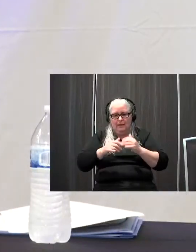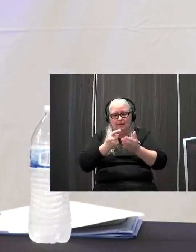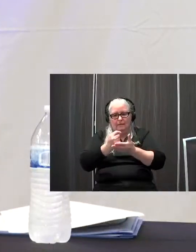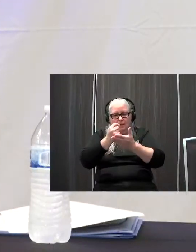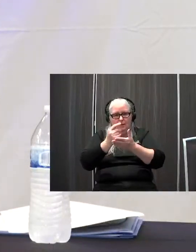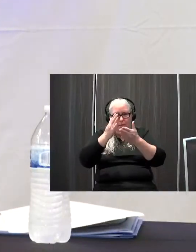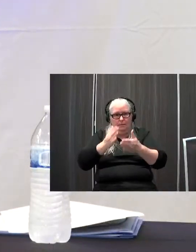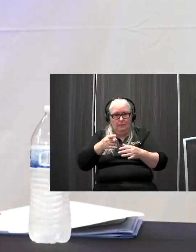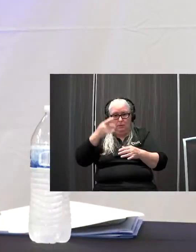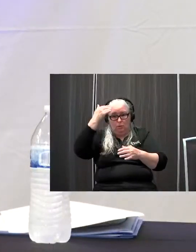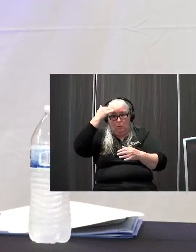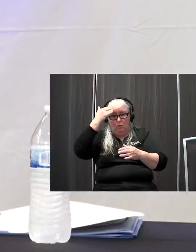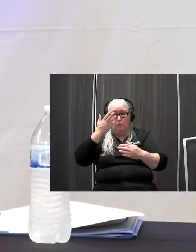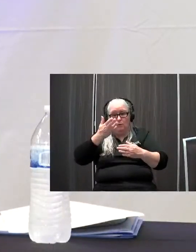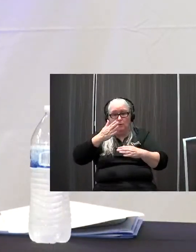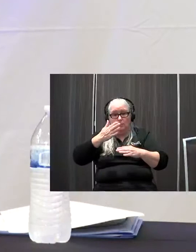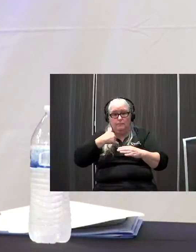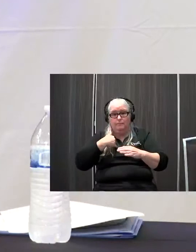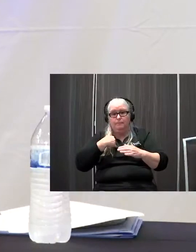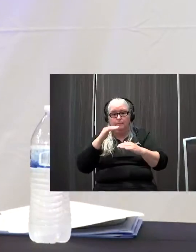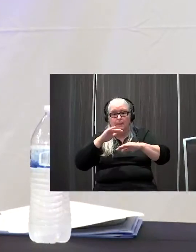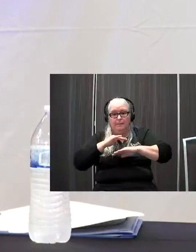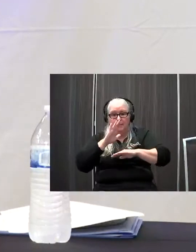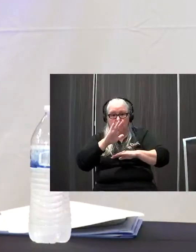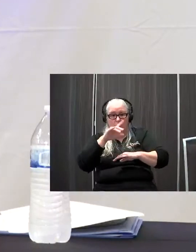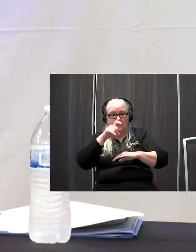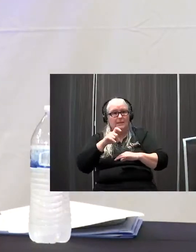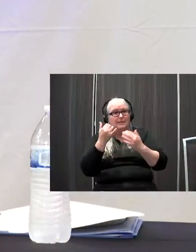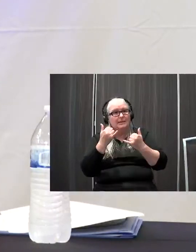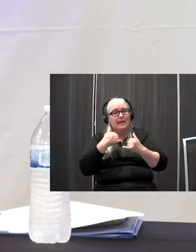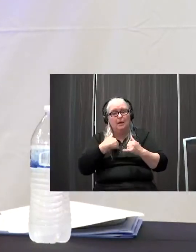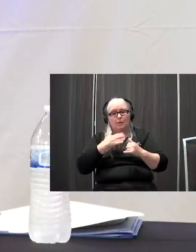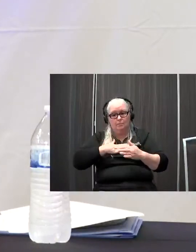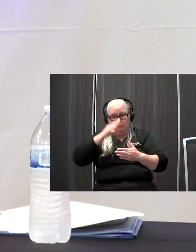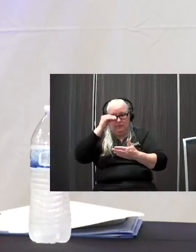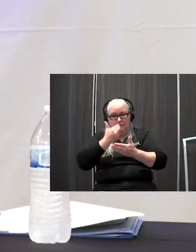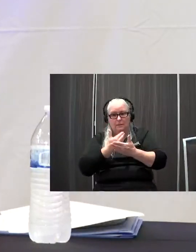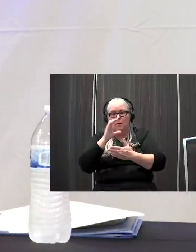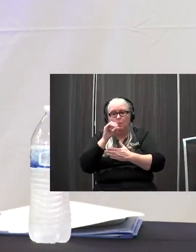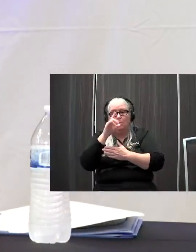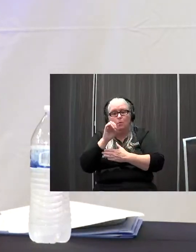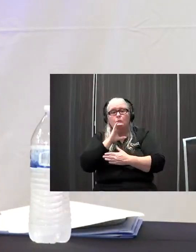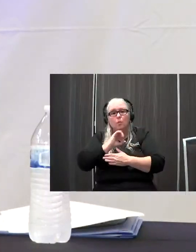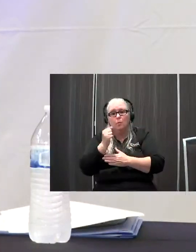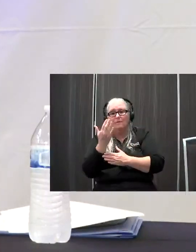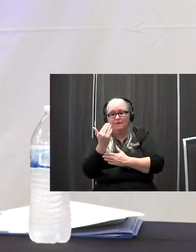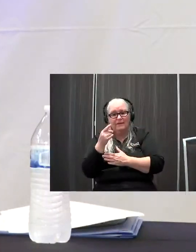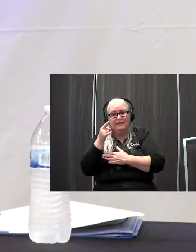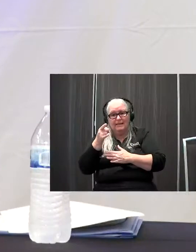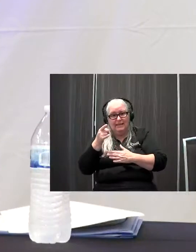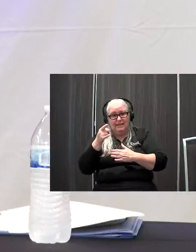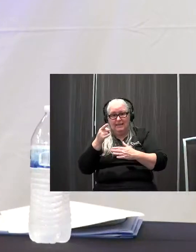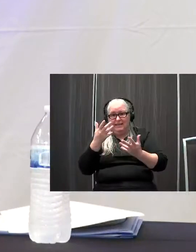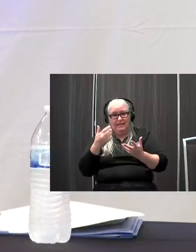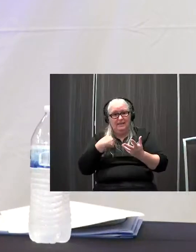that time is meeting those needs. And sometimes I've found Cole's 15 now, so he has outgrown some of his therapists. Sure. So he's had some